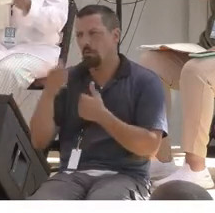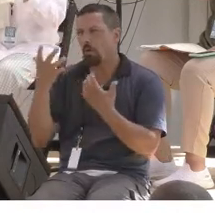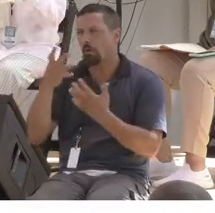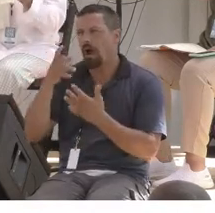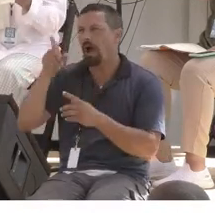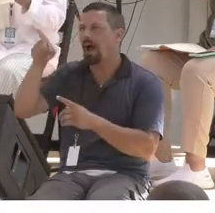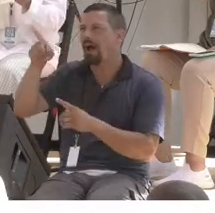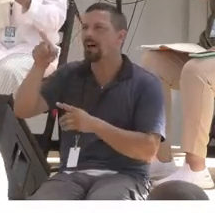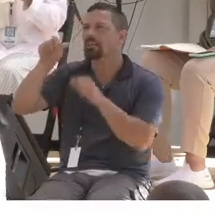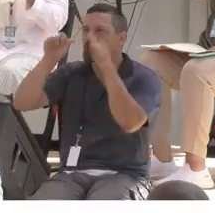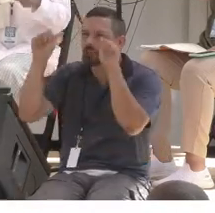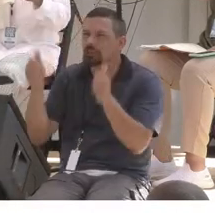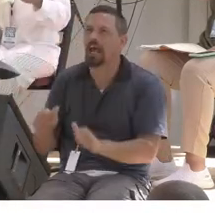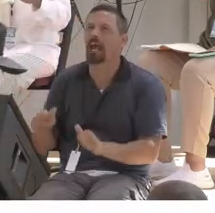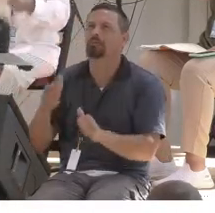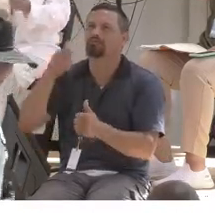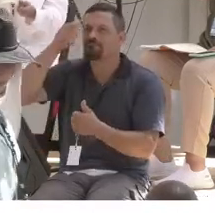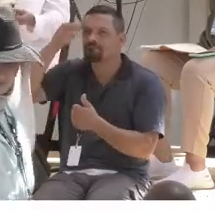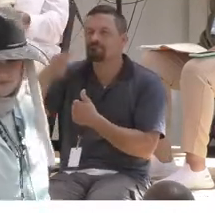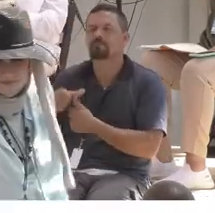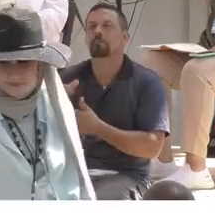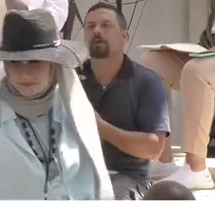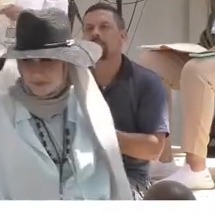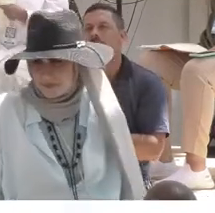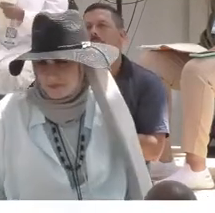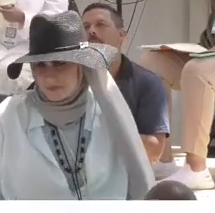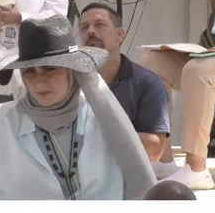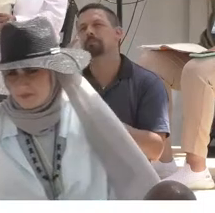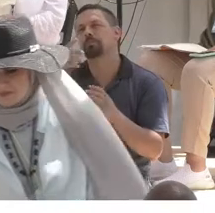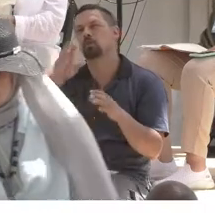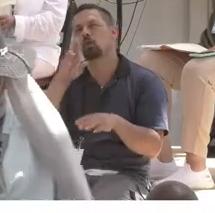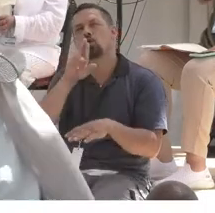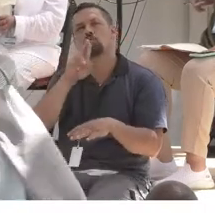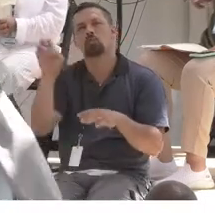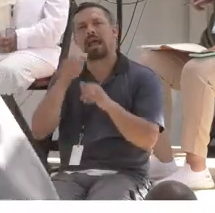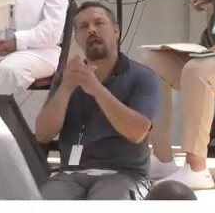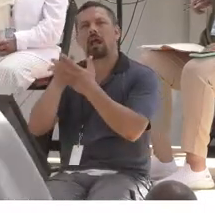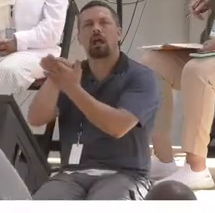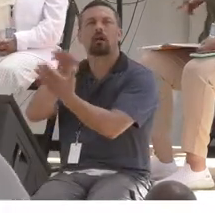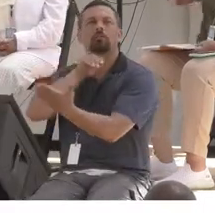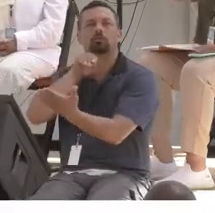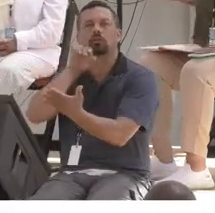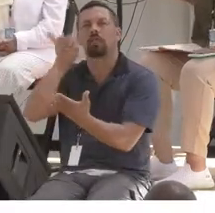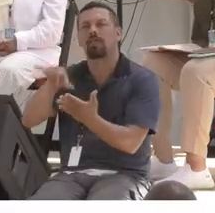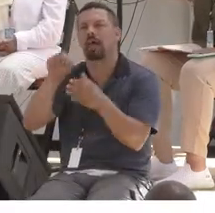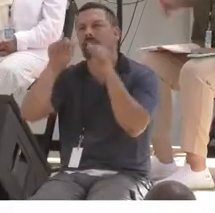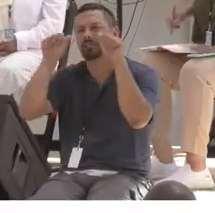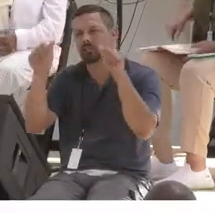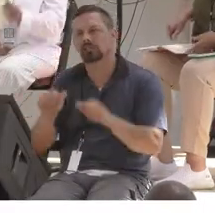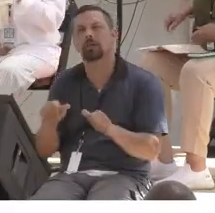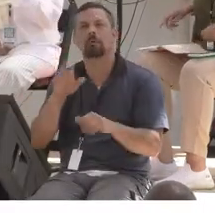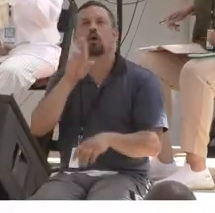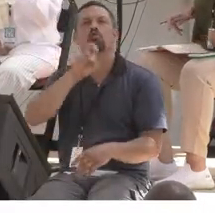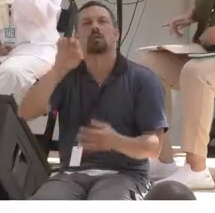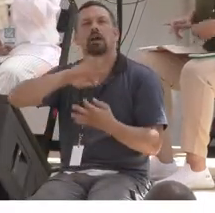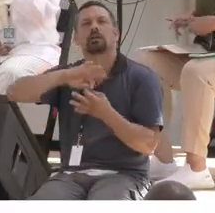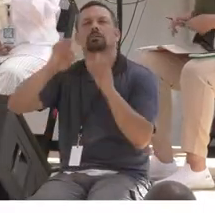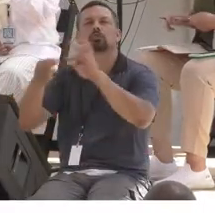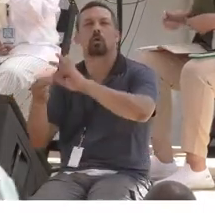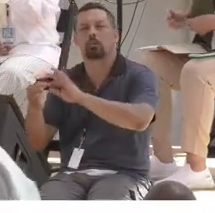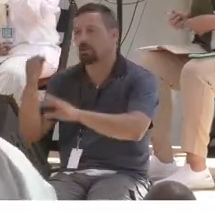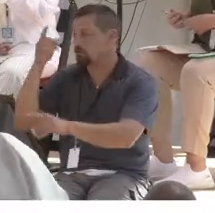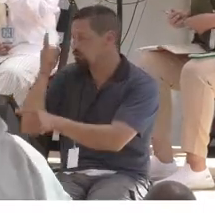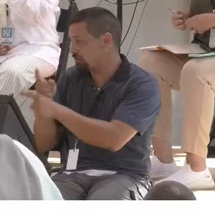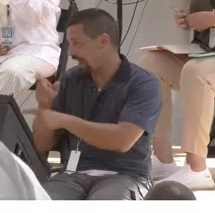how the shape, and if I can redo that shape again. Yeah, and reinterpreting. Exactly. That's